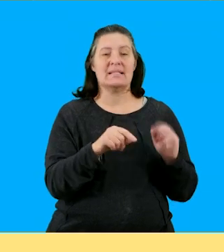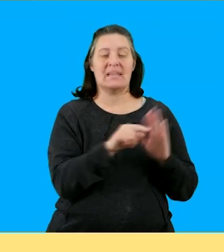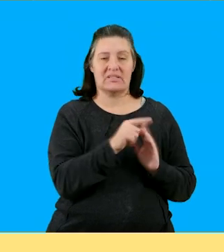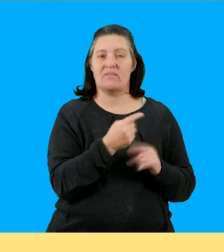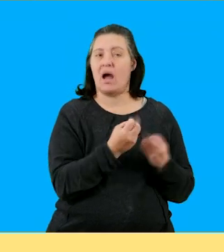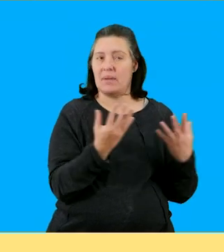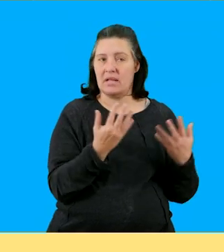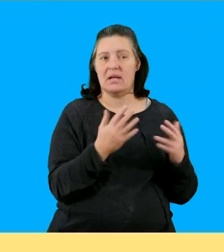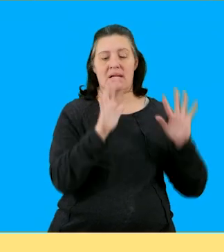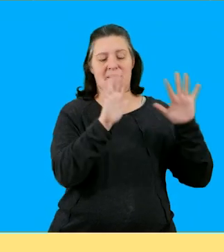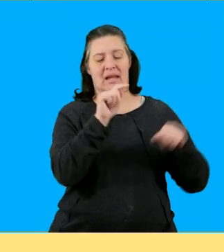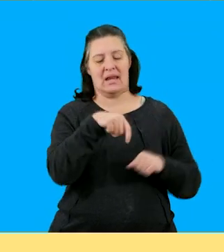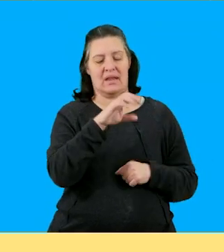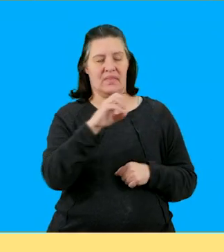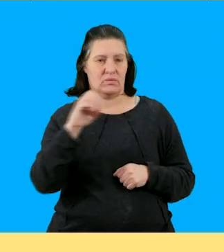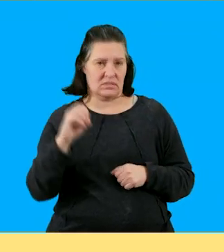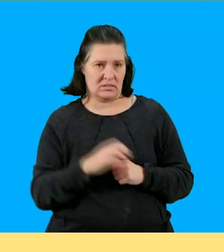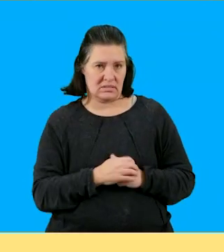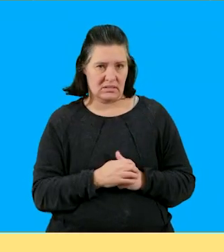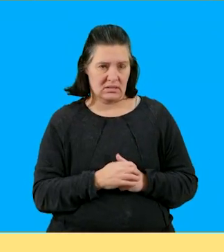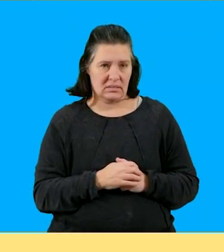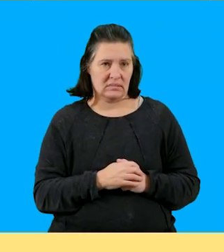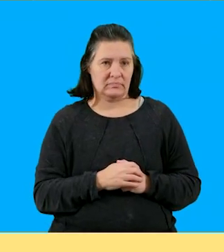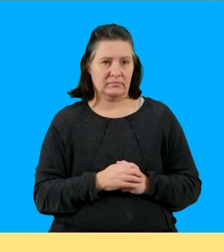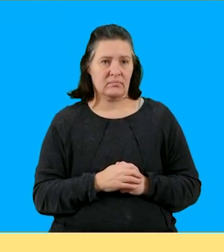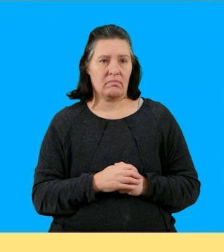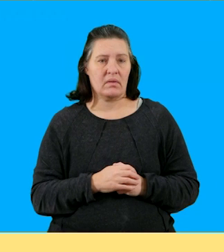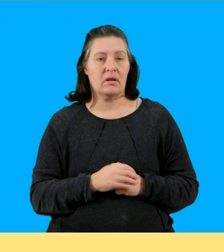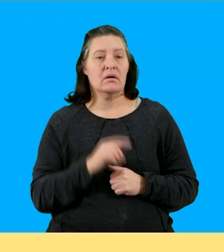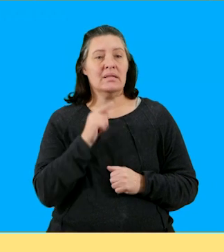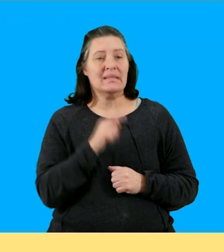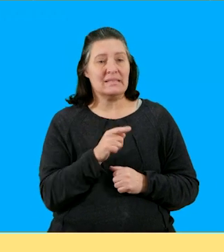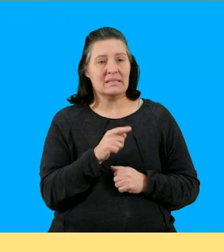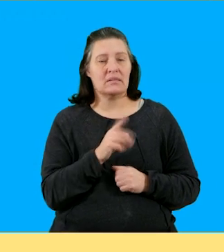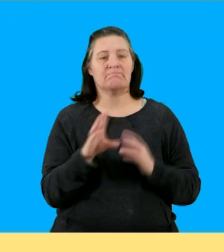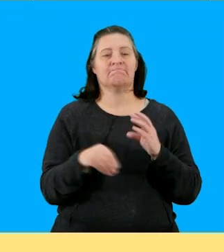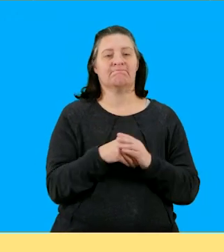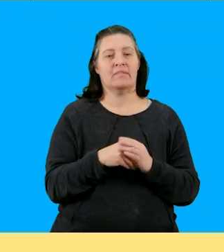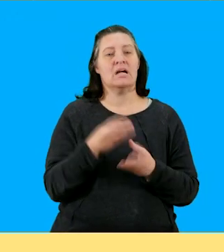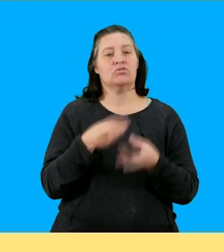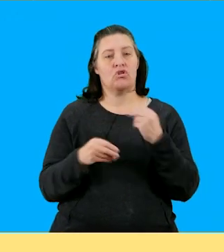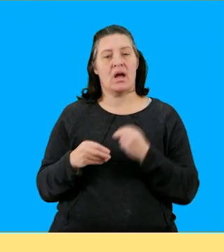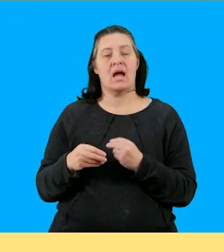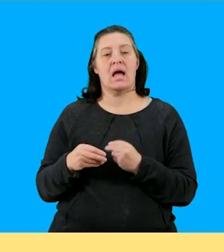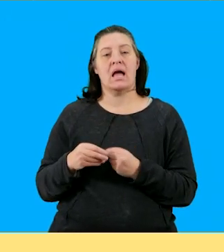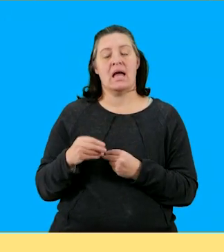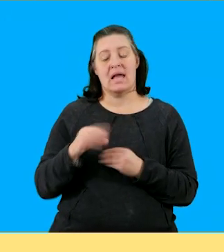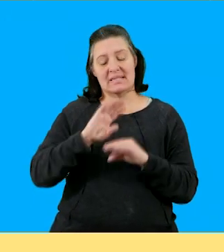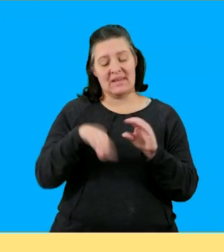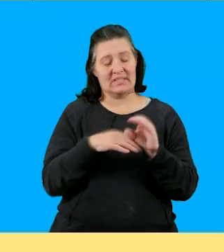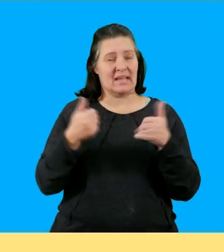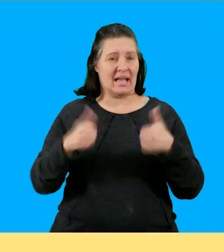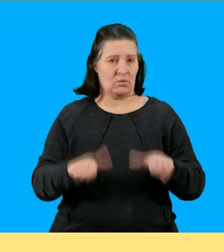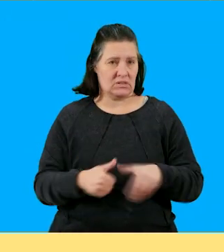stock deficit of 10,000. That same amount would then be recorded in a trading stock deficit